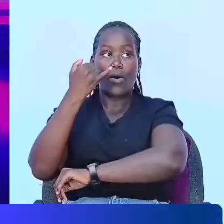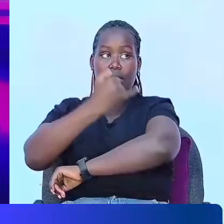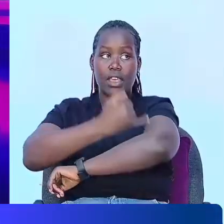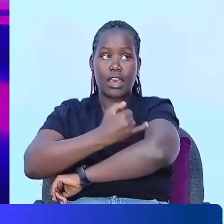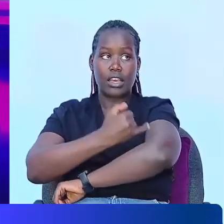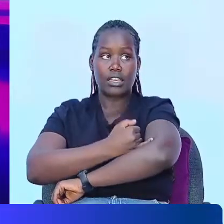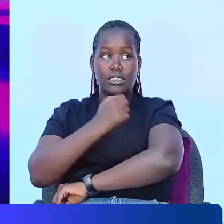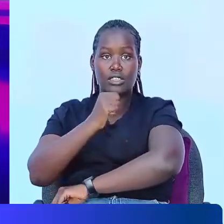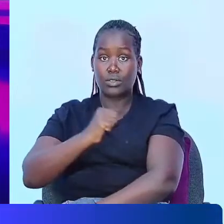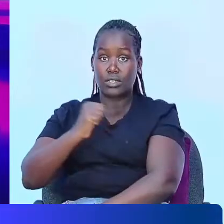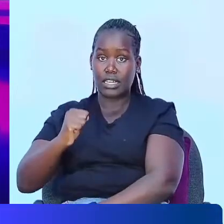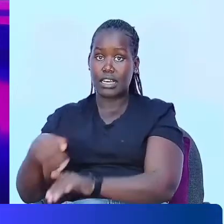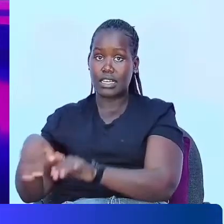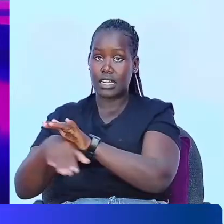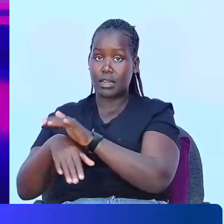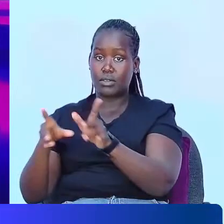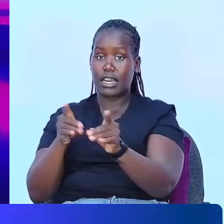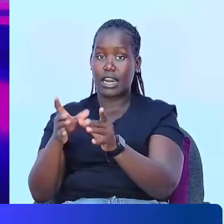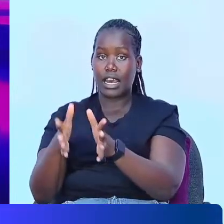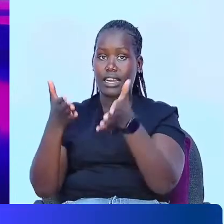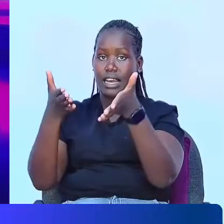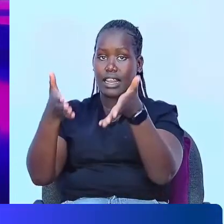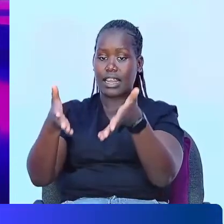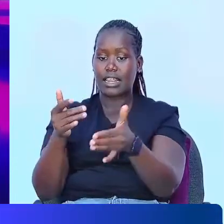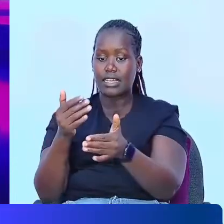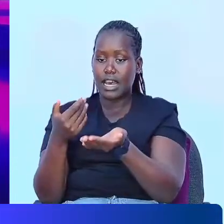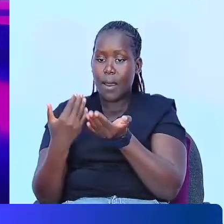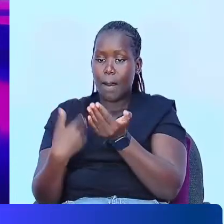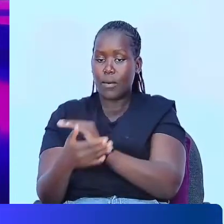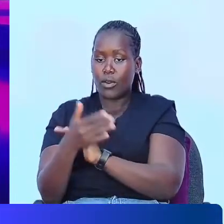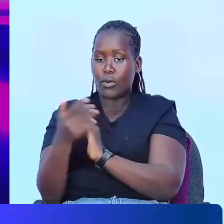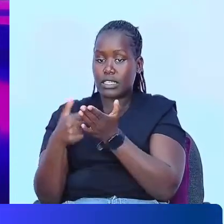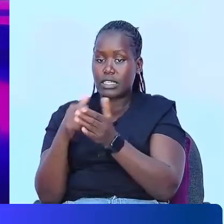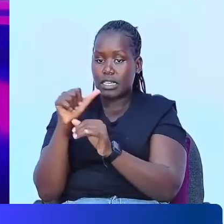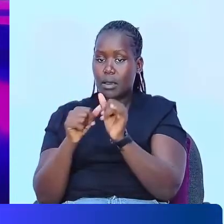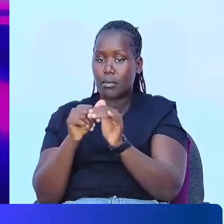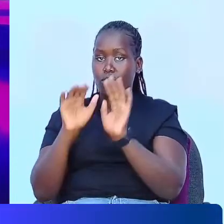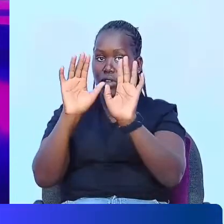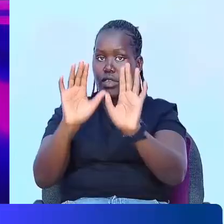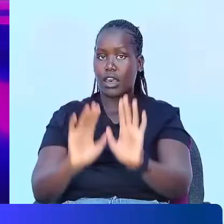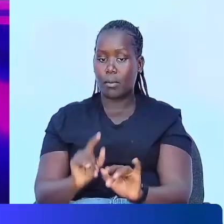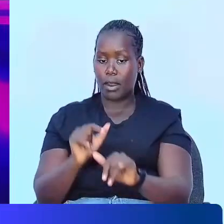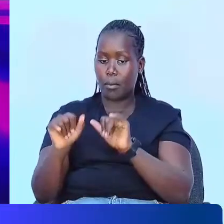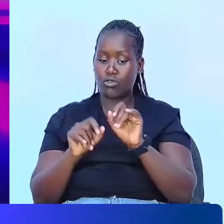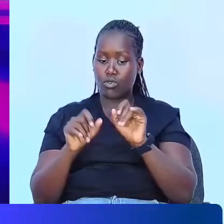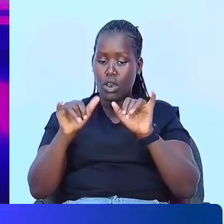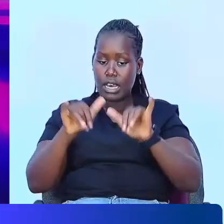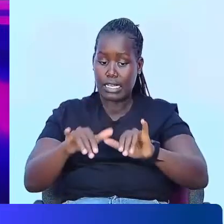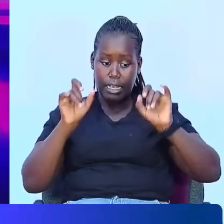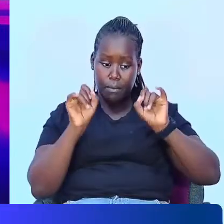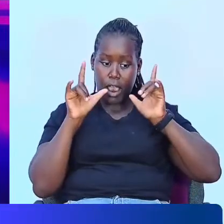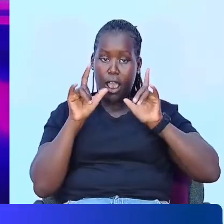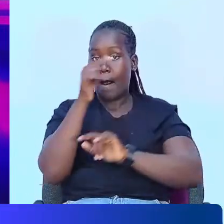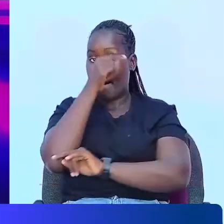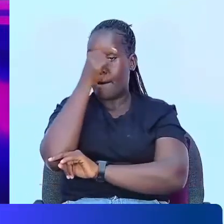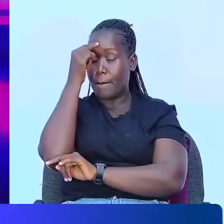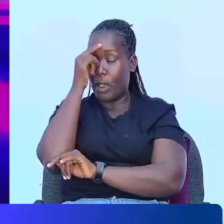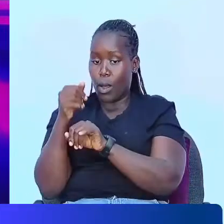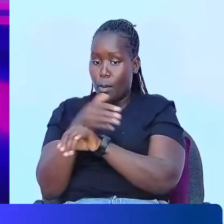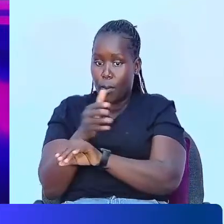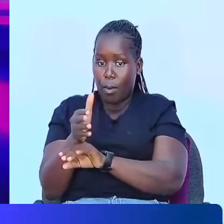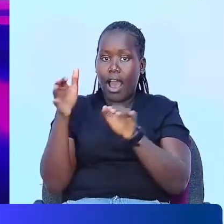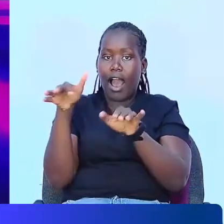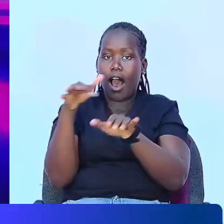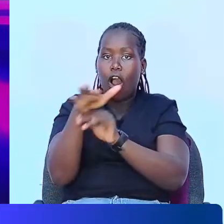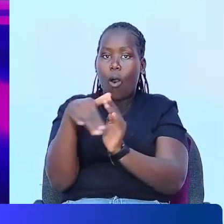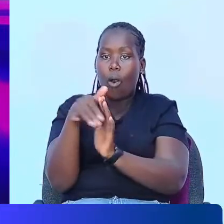side. She's a deputy director there. And this morning we were talking about their campaign, Kaarada, because fraudsters are everywhere trying